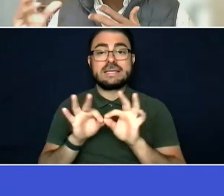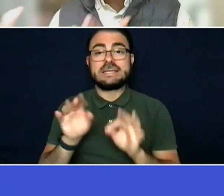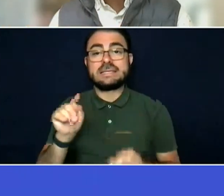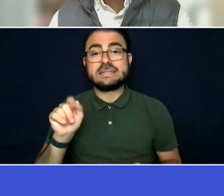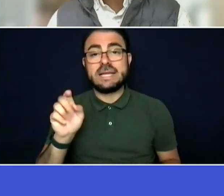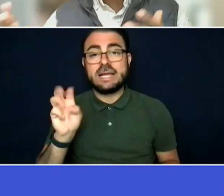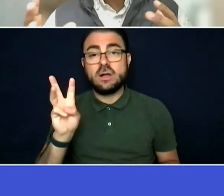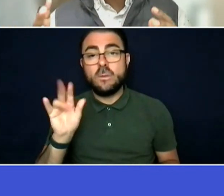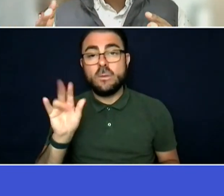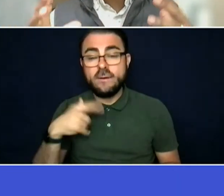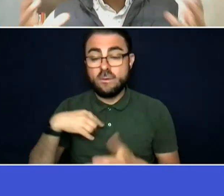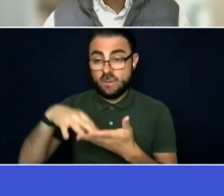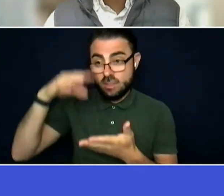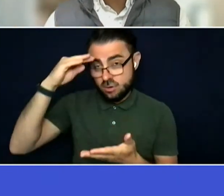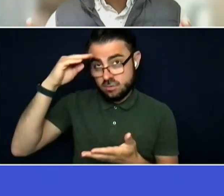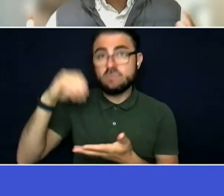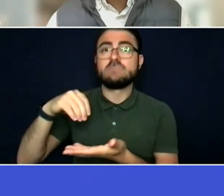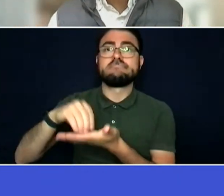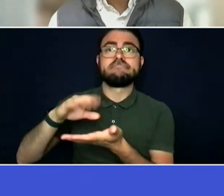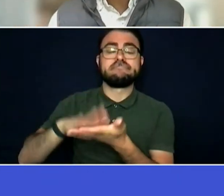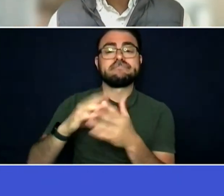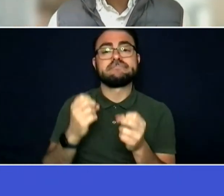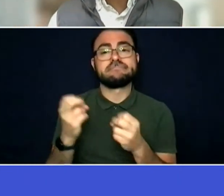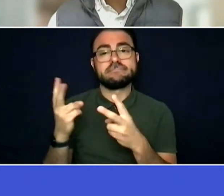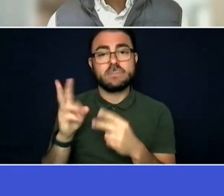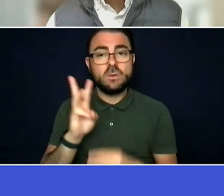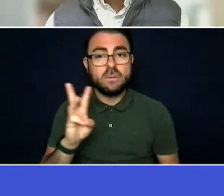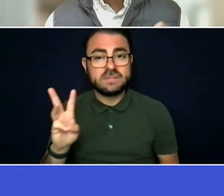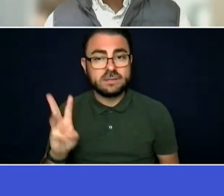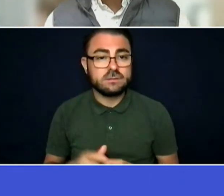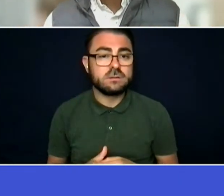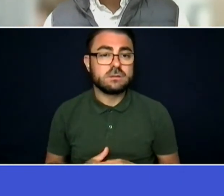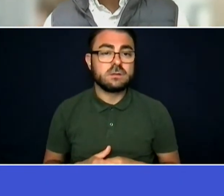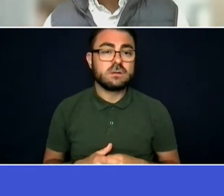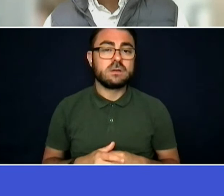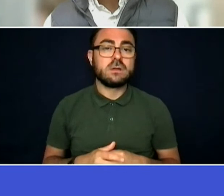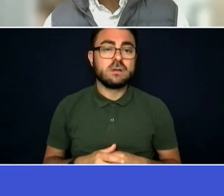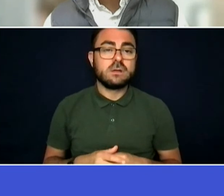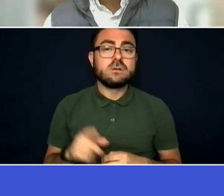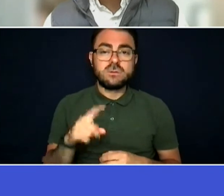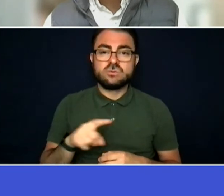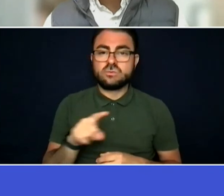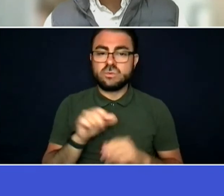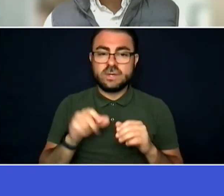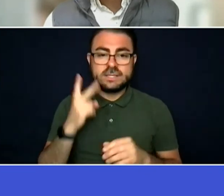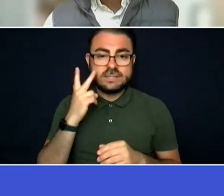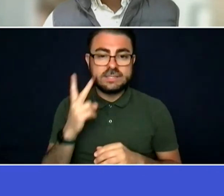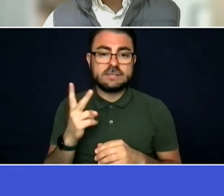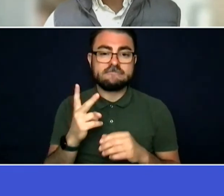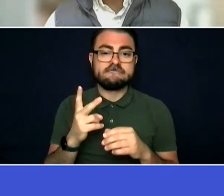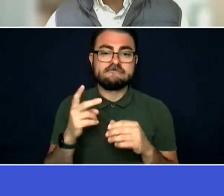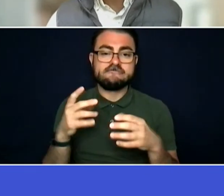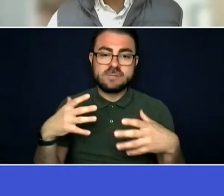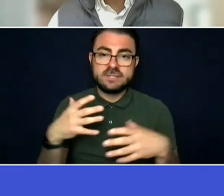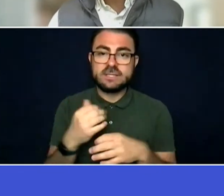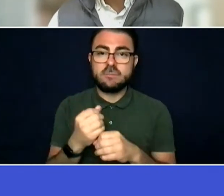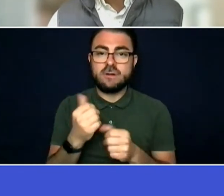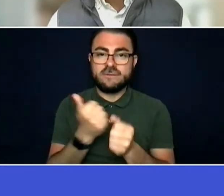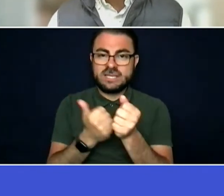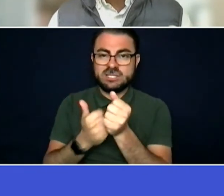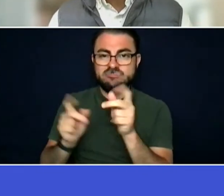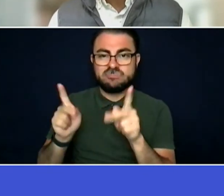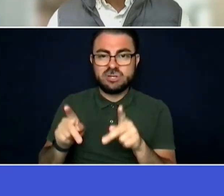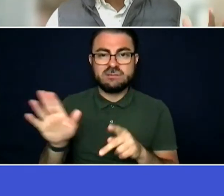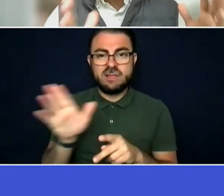encourage you all to navigate over there. You'll both see a summary of the key takeaways of everyone's public comments and comments that were provided to us between March